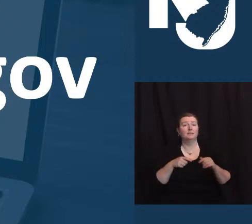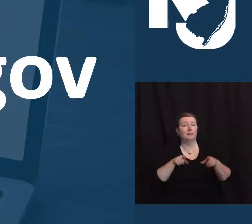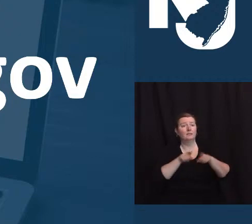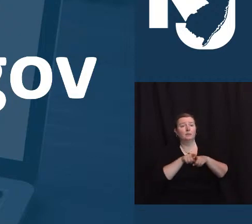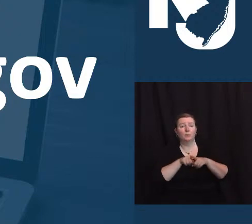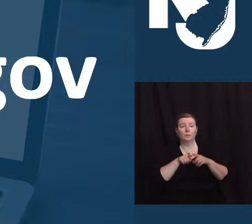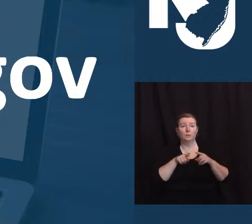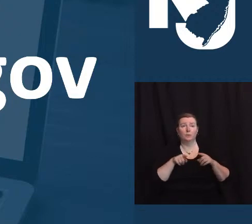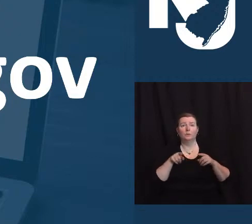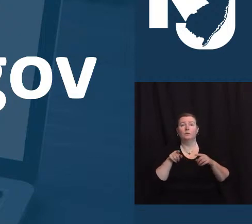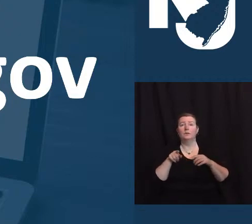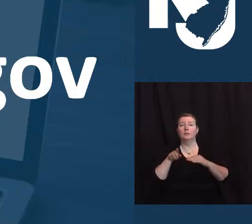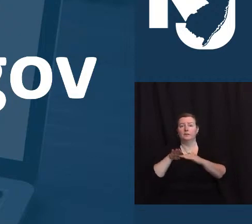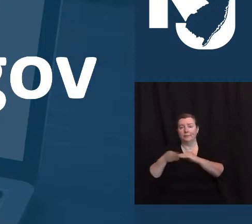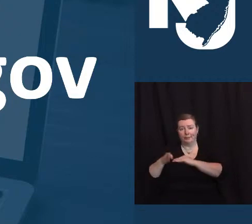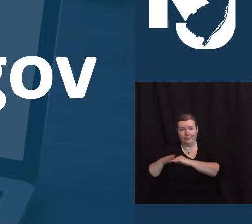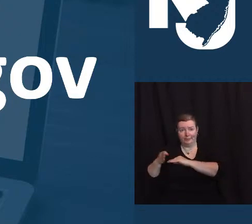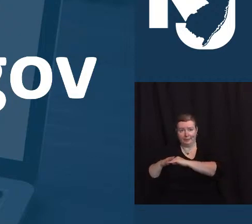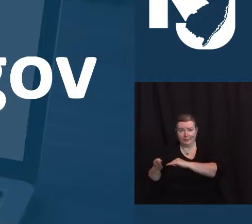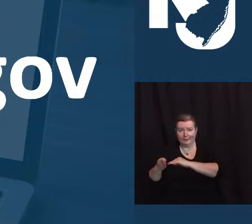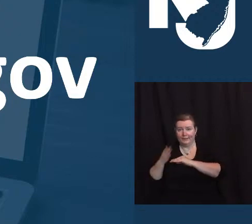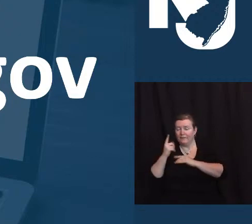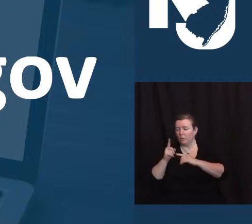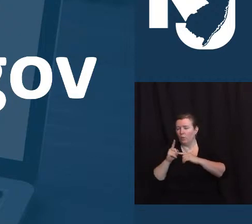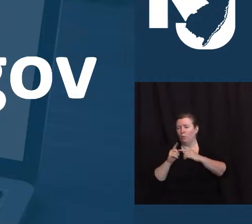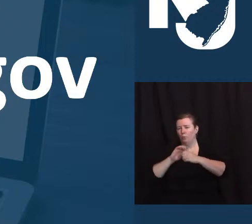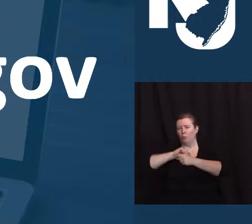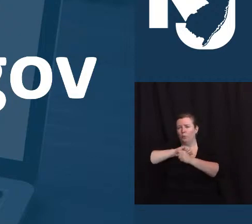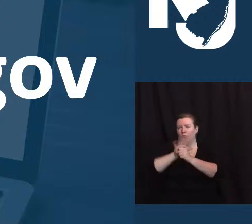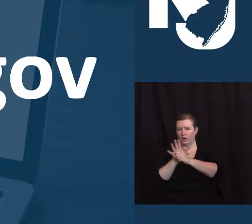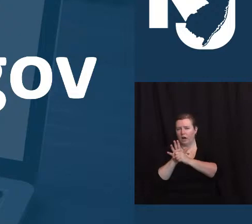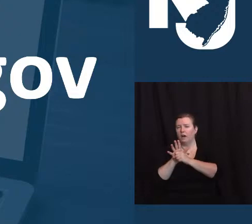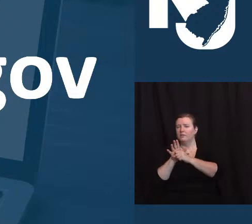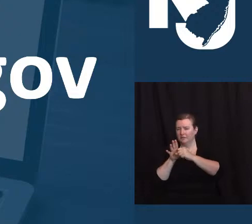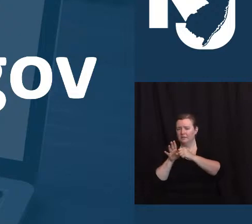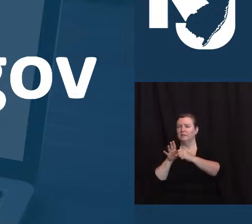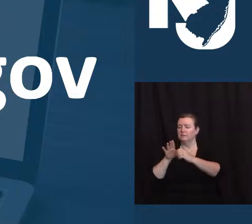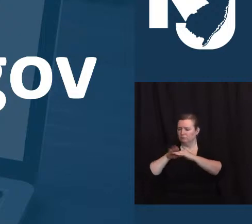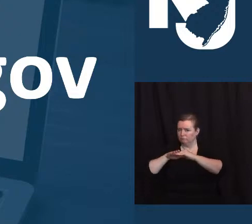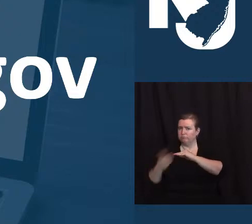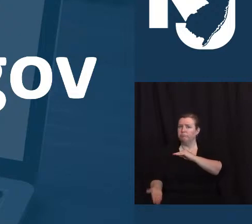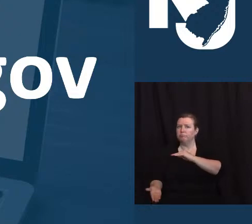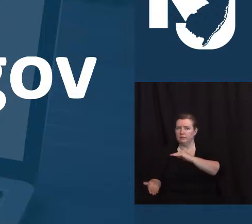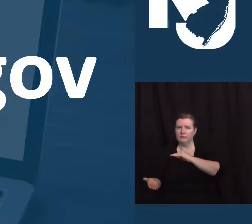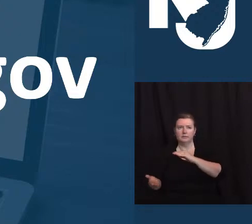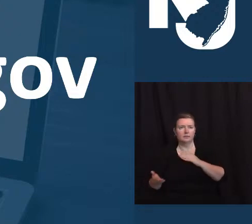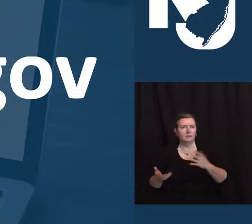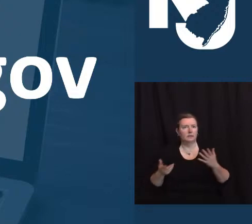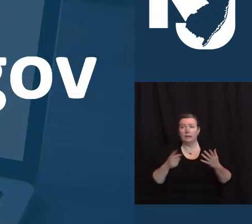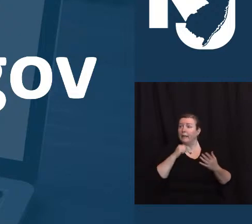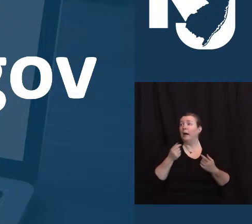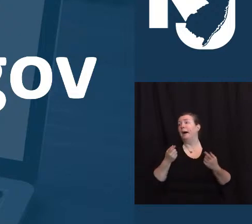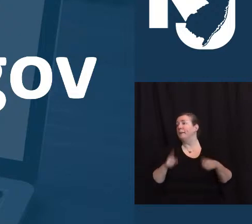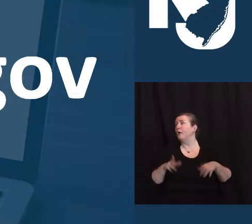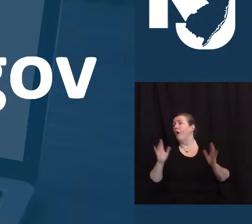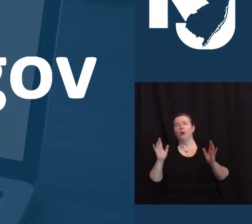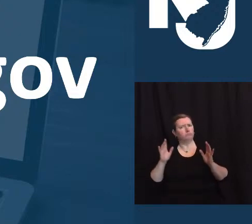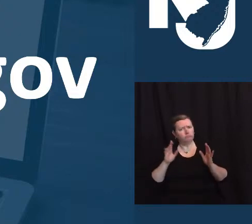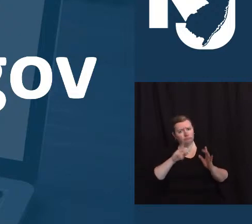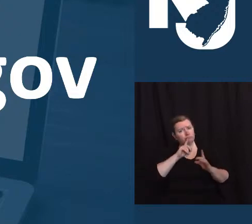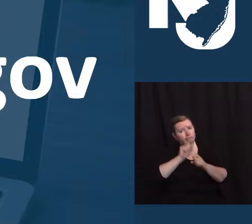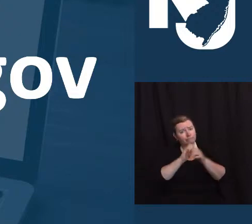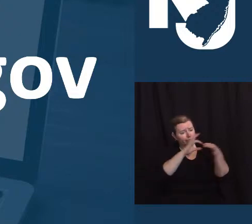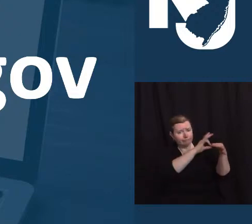counts and hospitalizations. And it's not by accident. It's because we have safe and effective vaccines in our toolbox